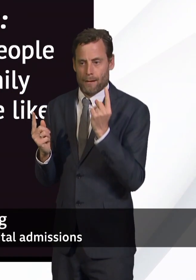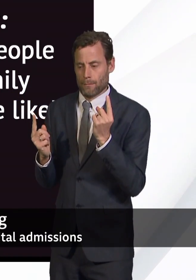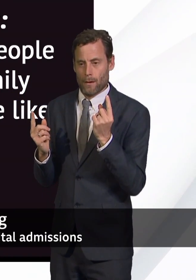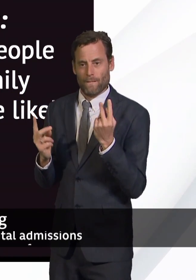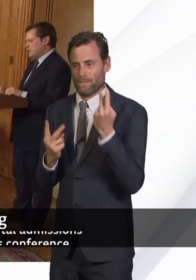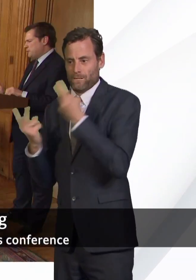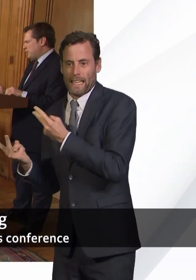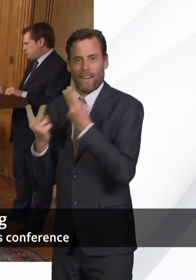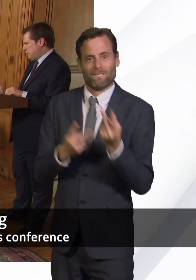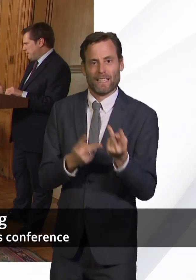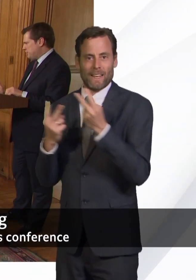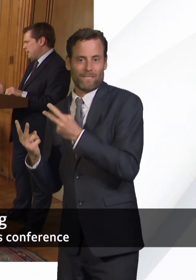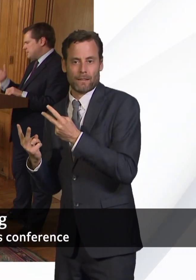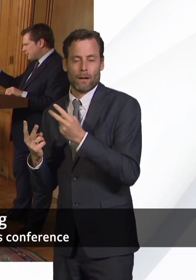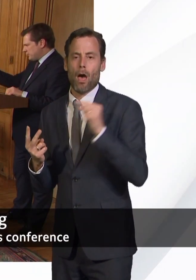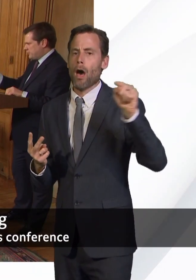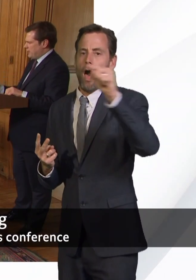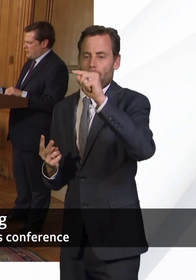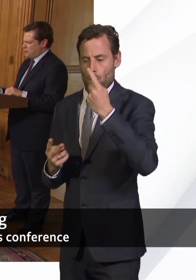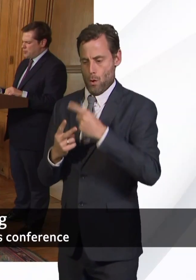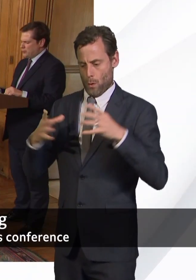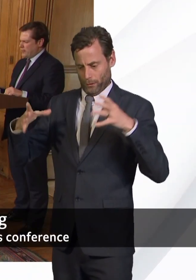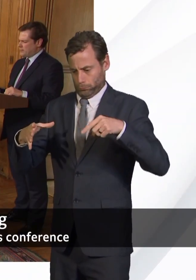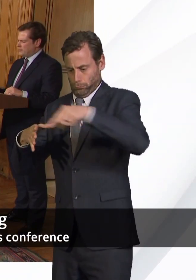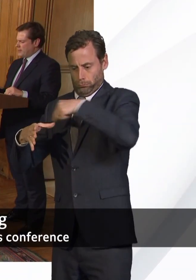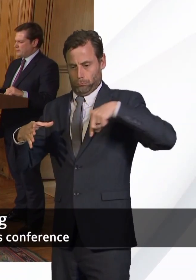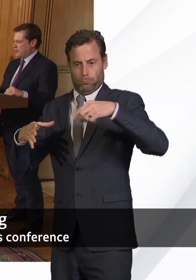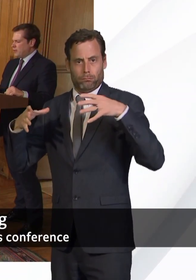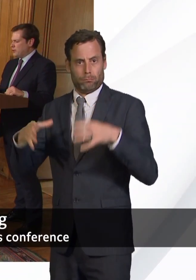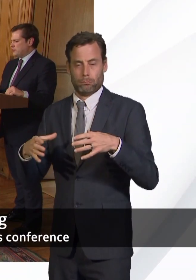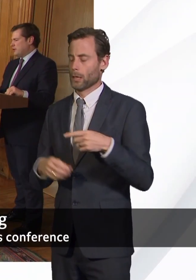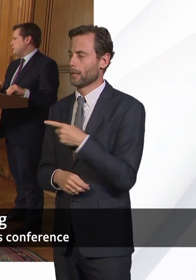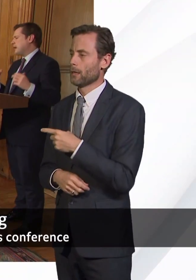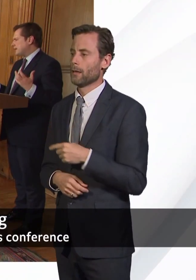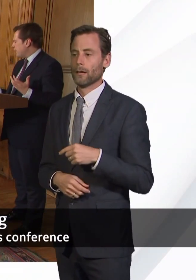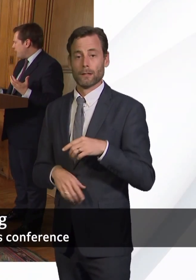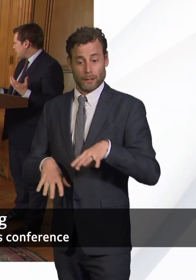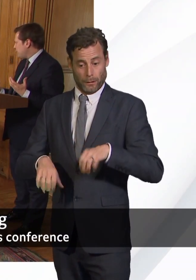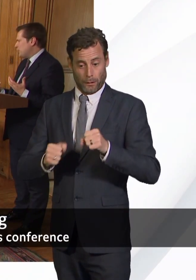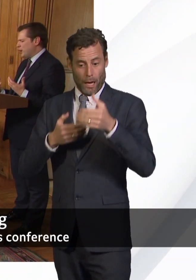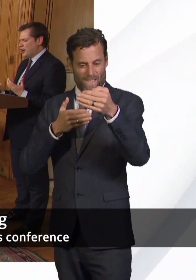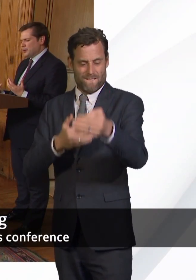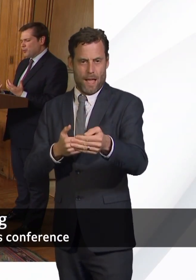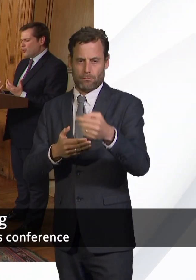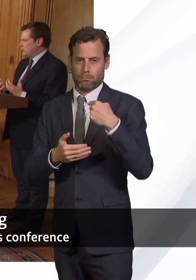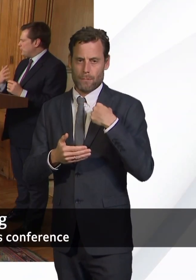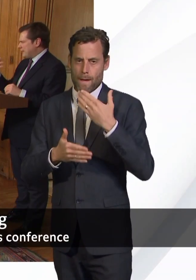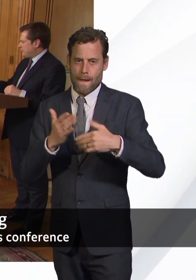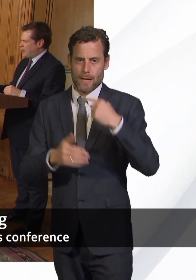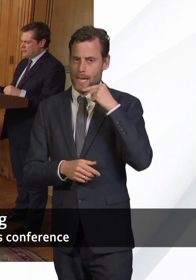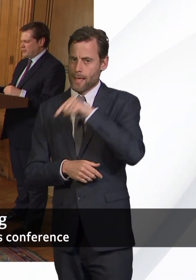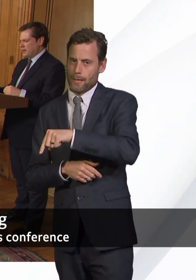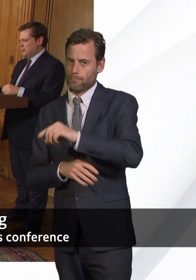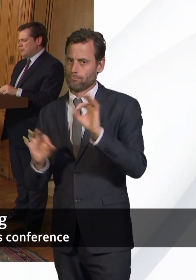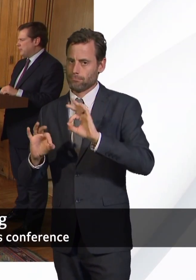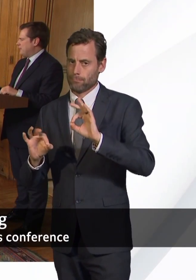in this first phase doesn't propose that. It says that you can go out more, you can